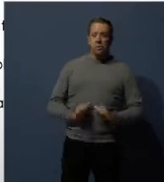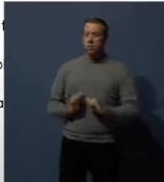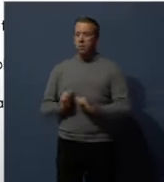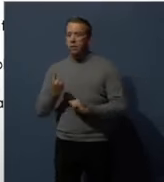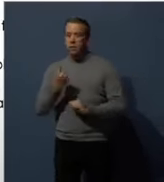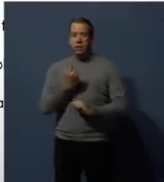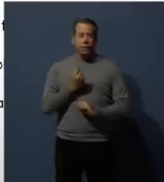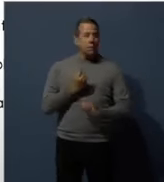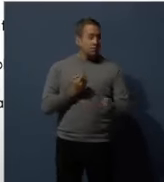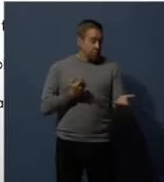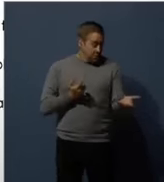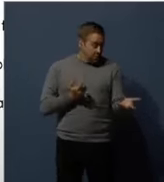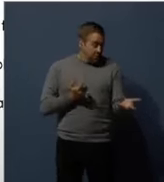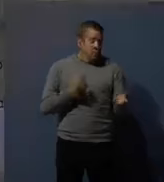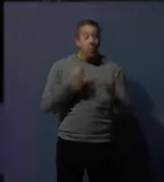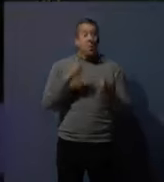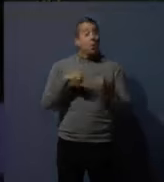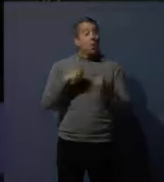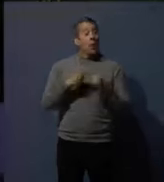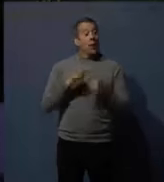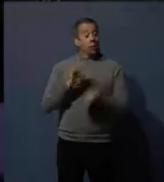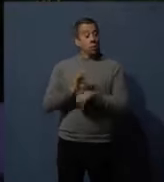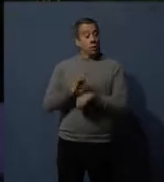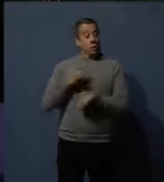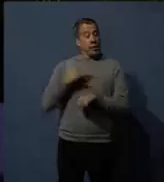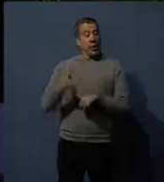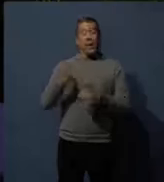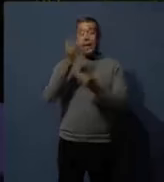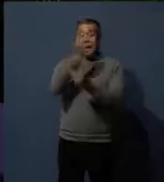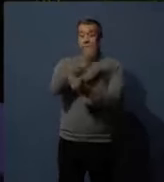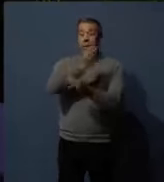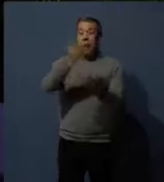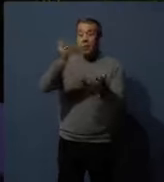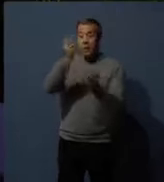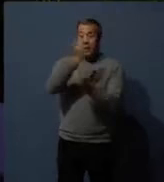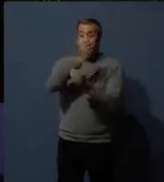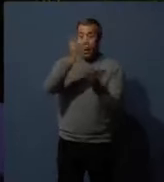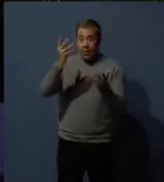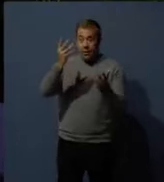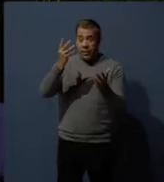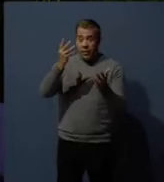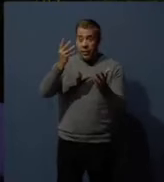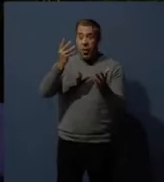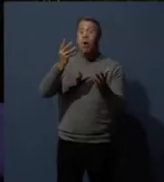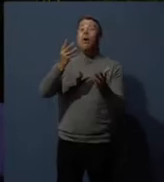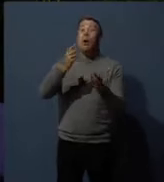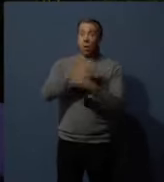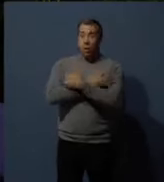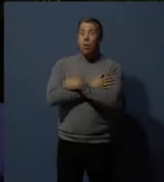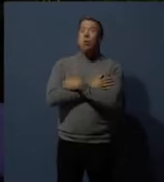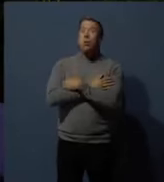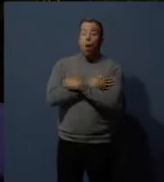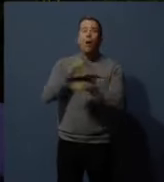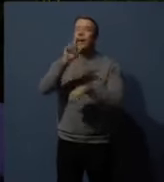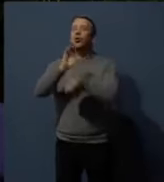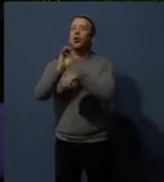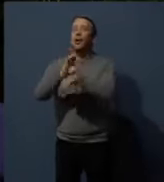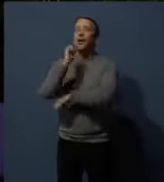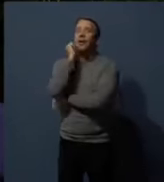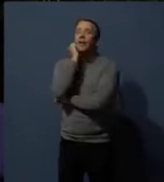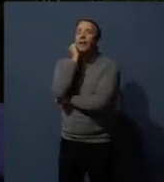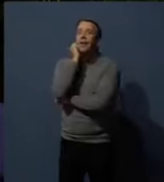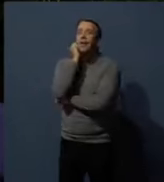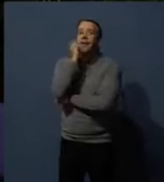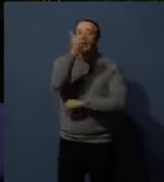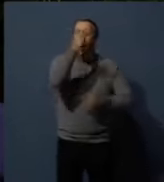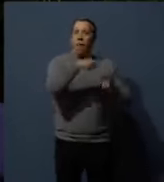why. Depending on when they give announcements in the service, chances are they're gonna forget everything you just stood up there and told them. And so you need something